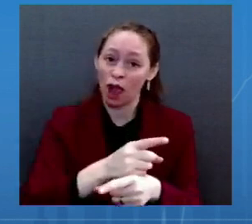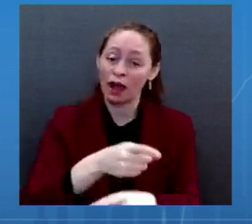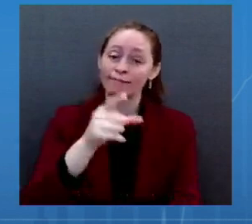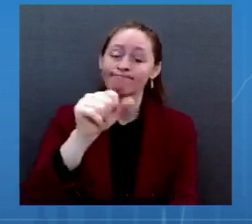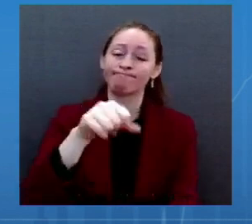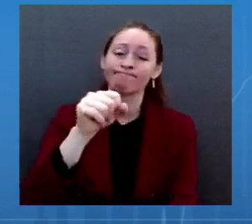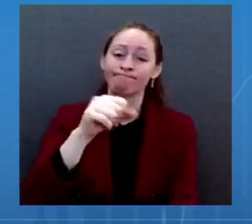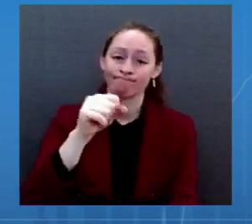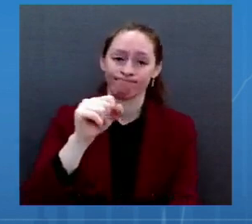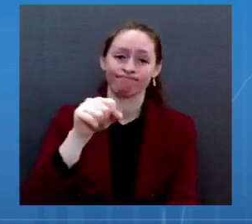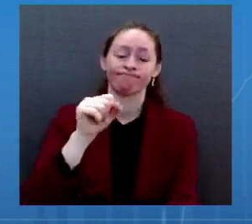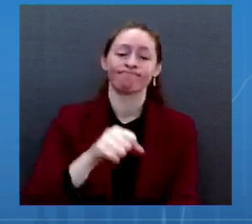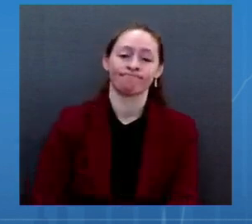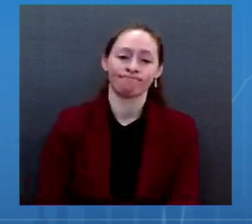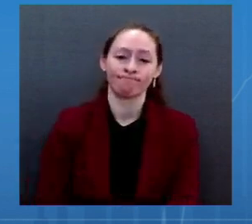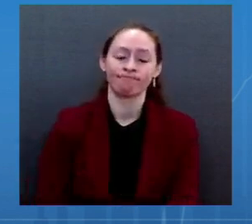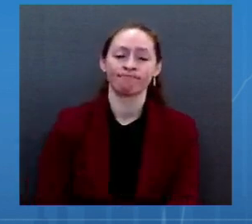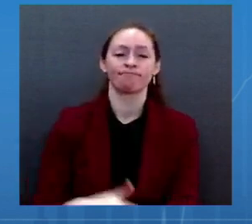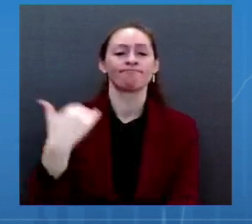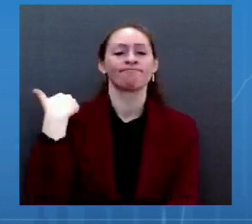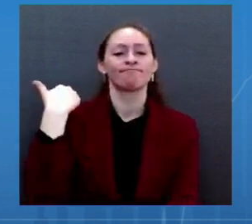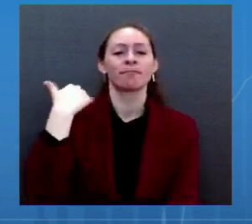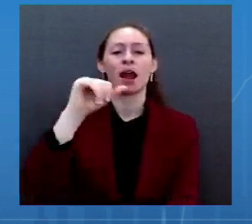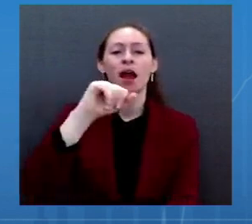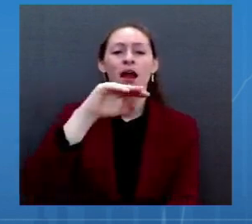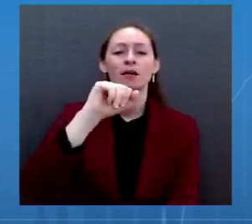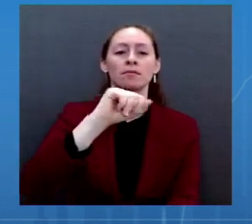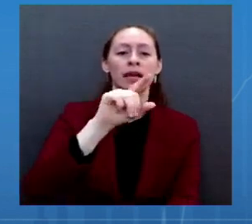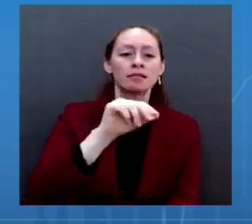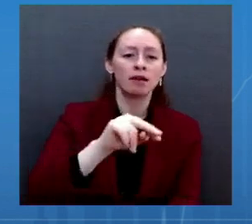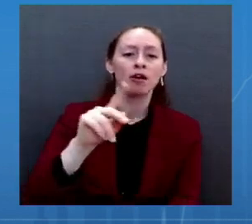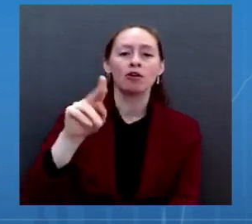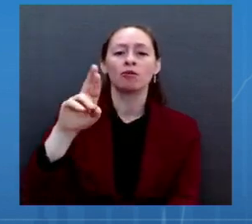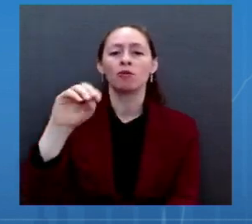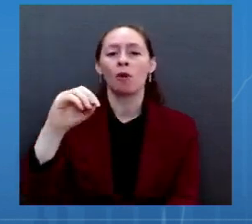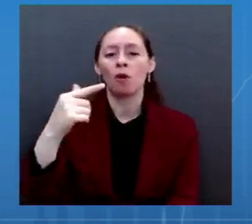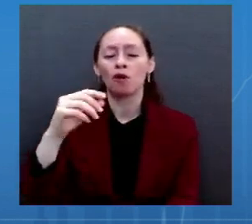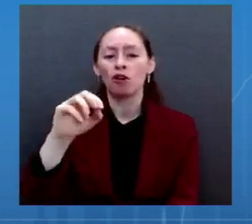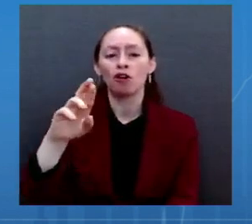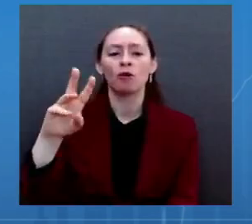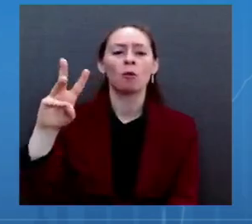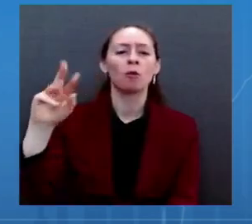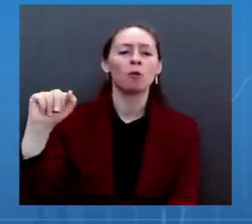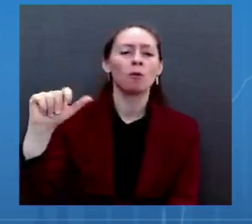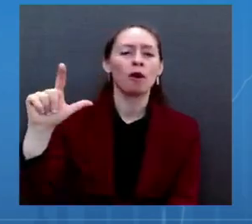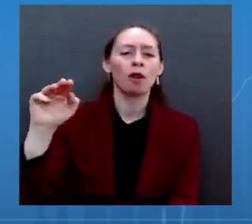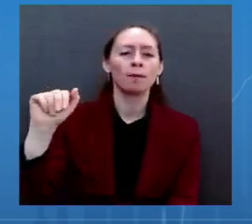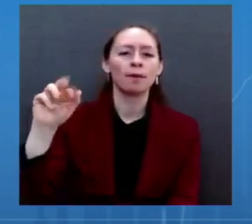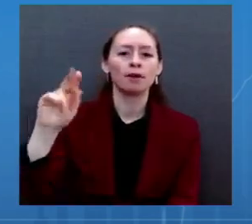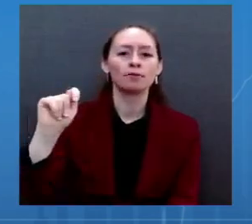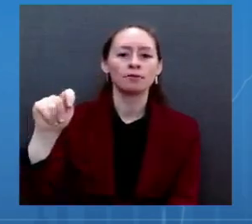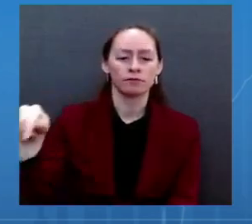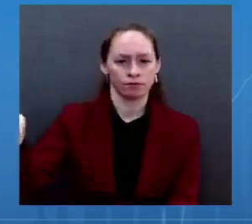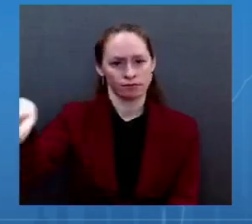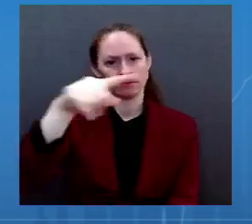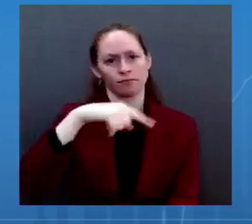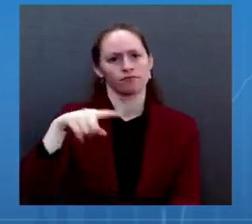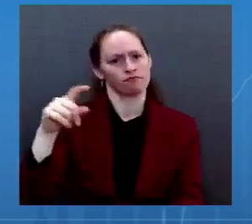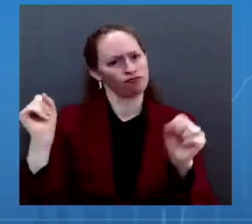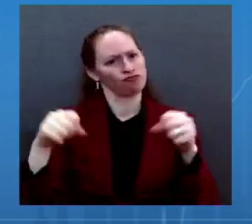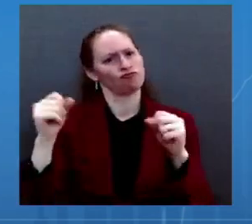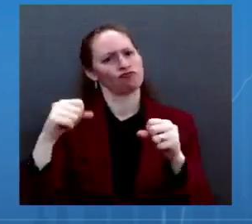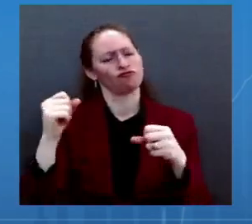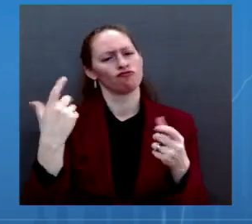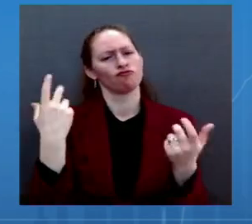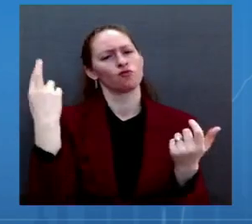or so. During that period of time, as we've talked about, we have worked to really scale up and expand the number of